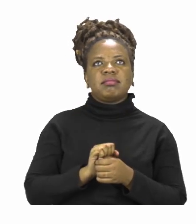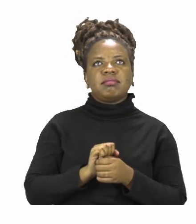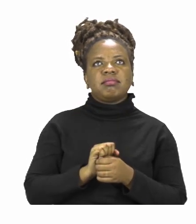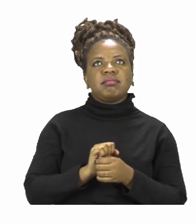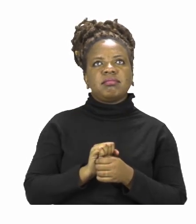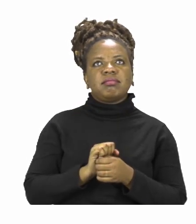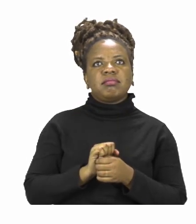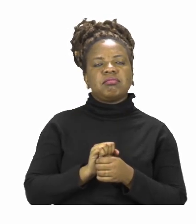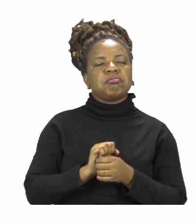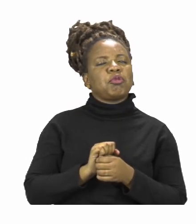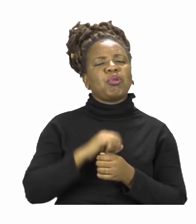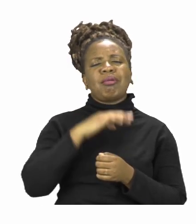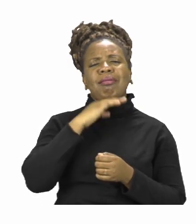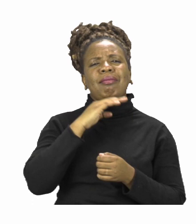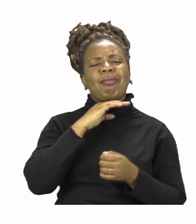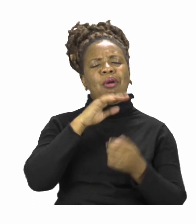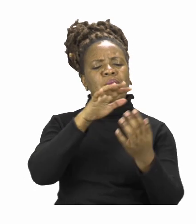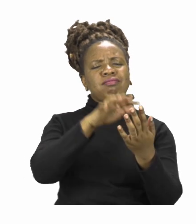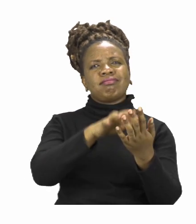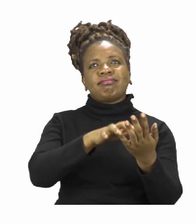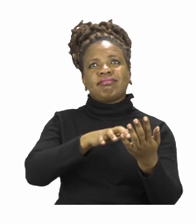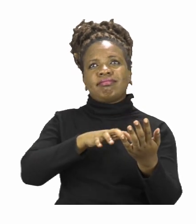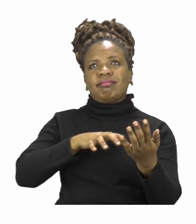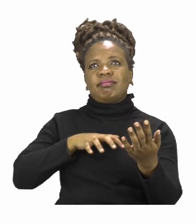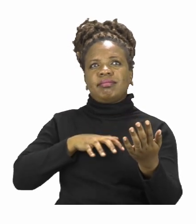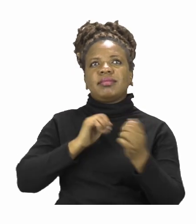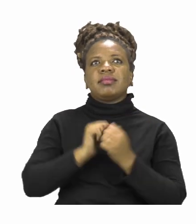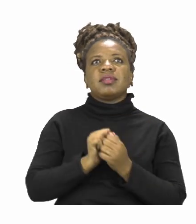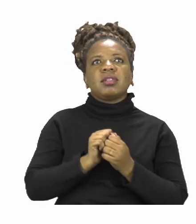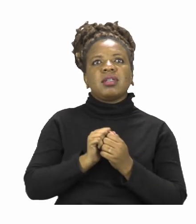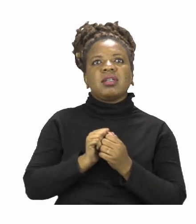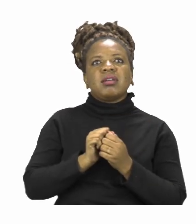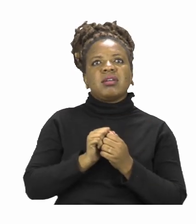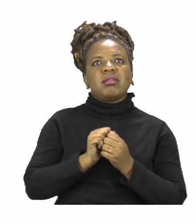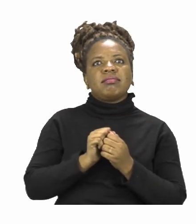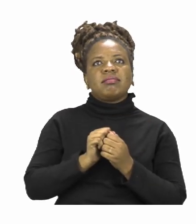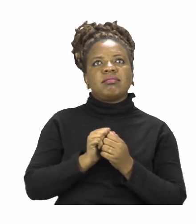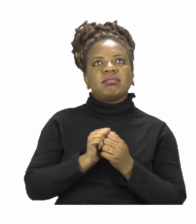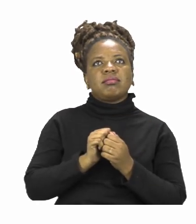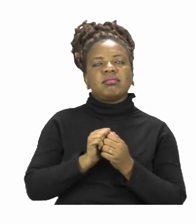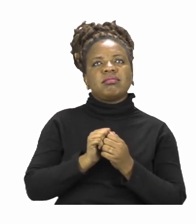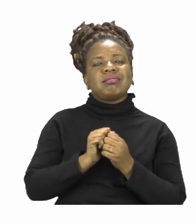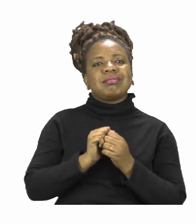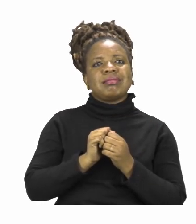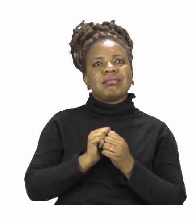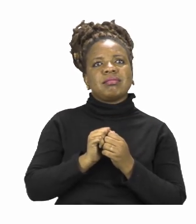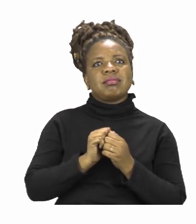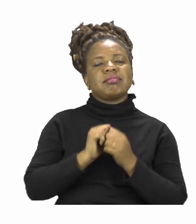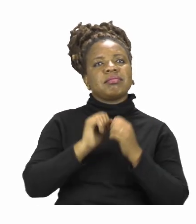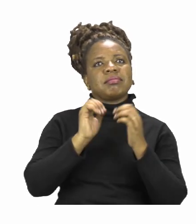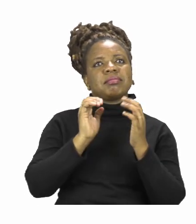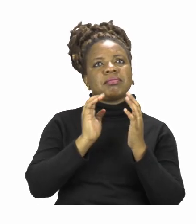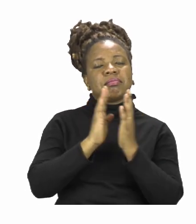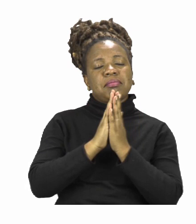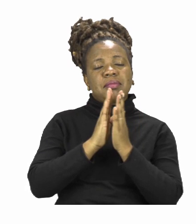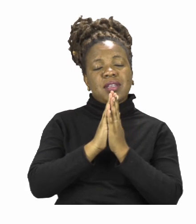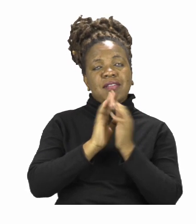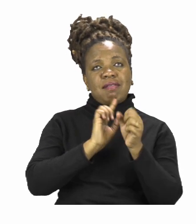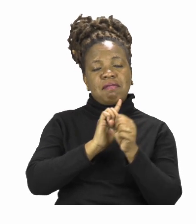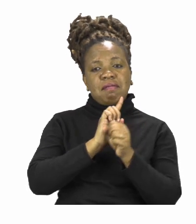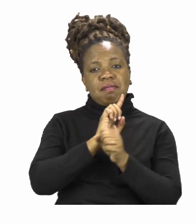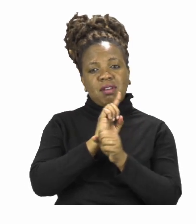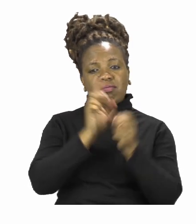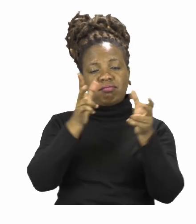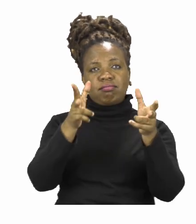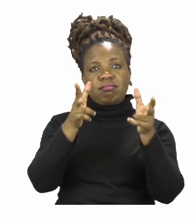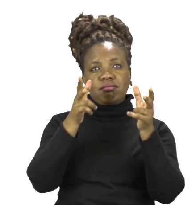very long, so instead of us reading together, I'd like you to please listen first. So,